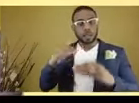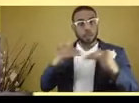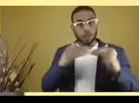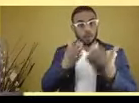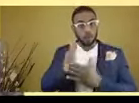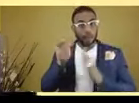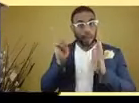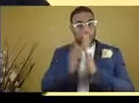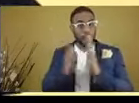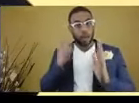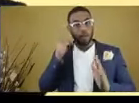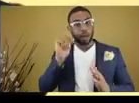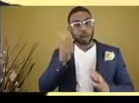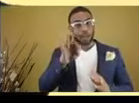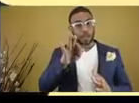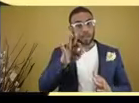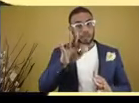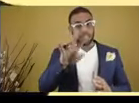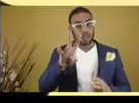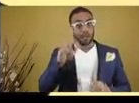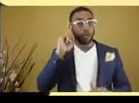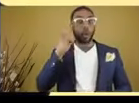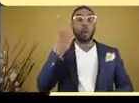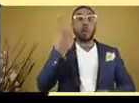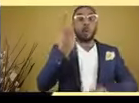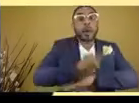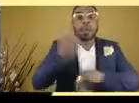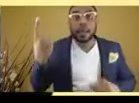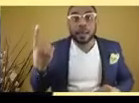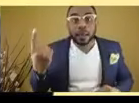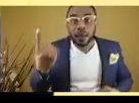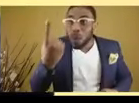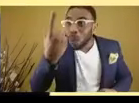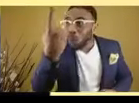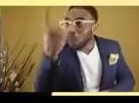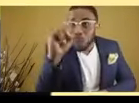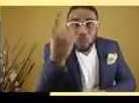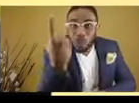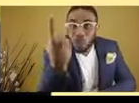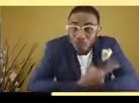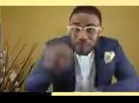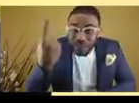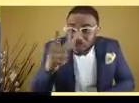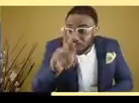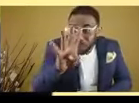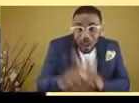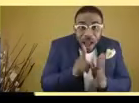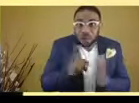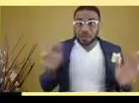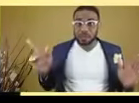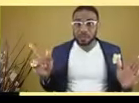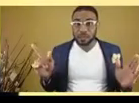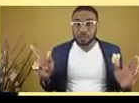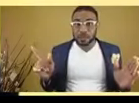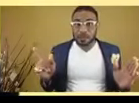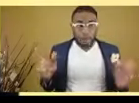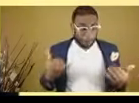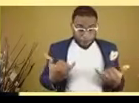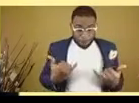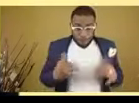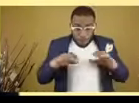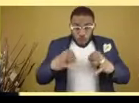of 1957 for one day. One day, 24 hours. This current group of